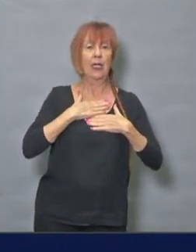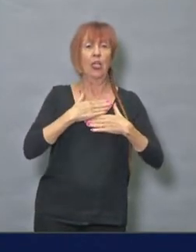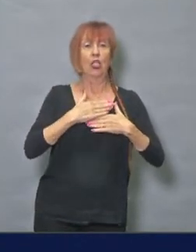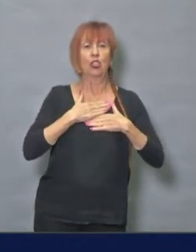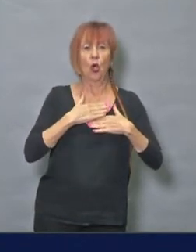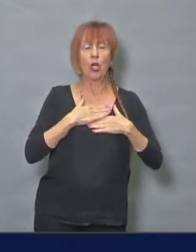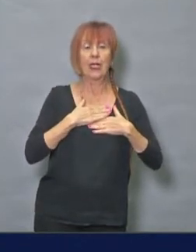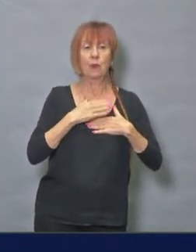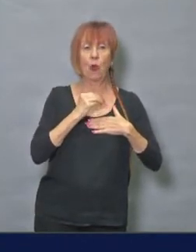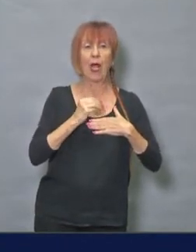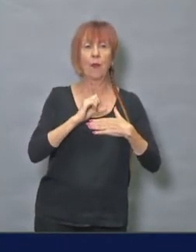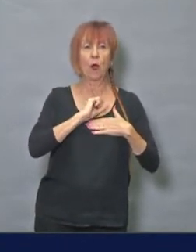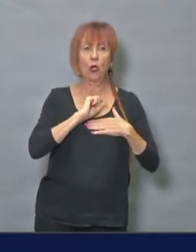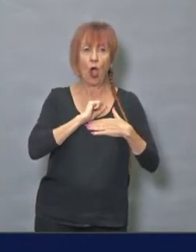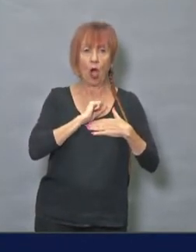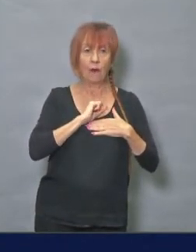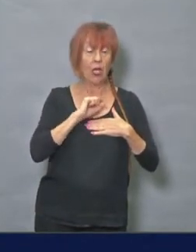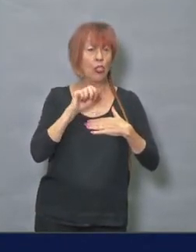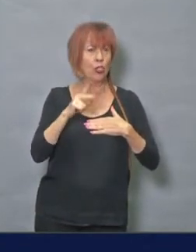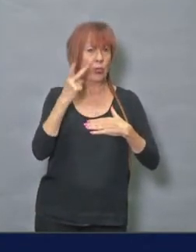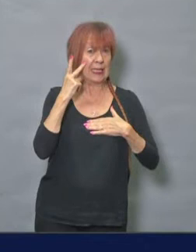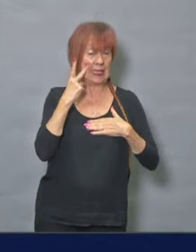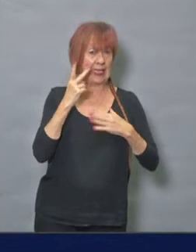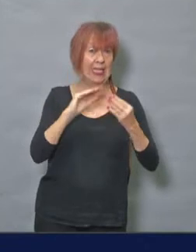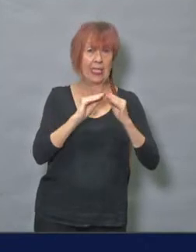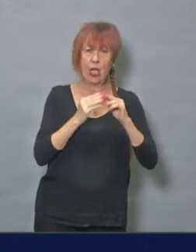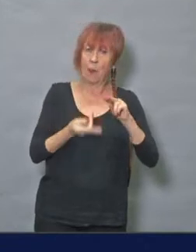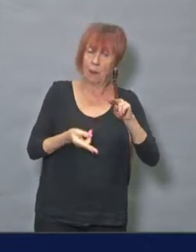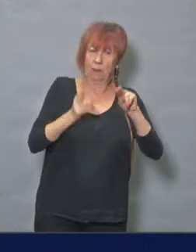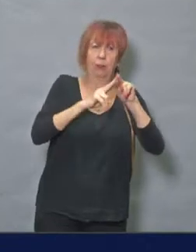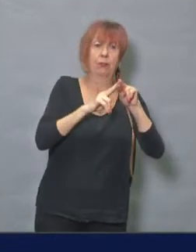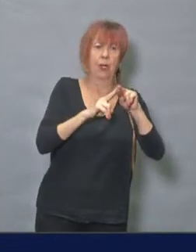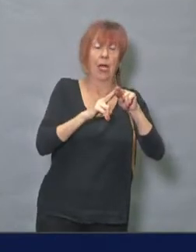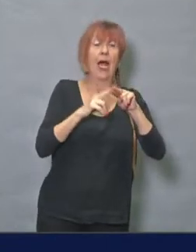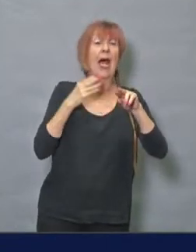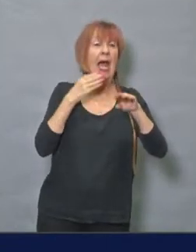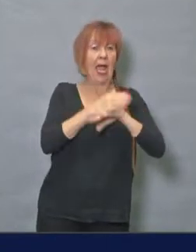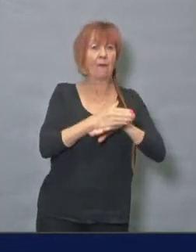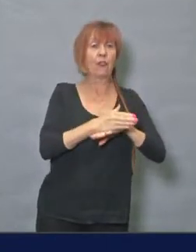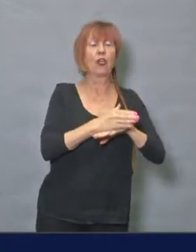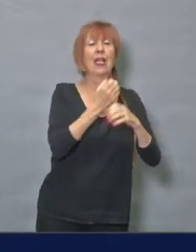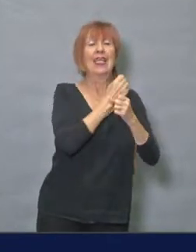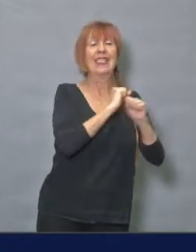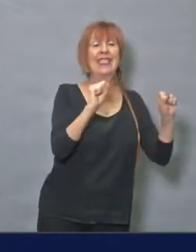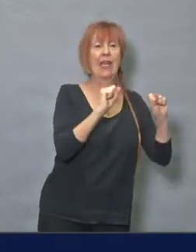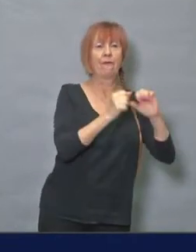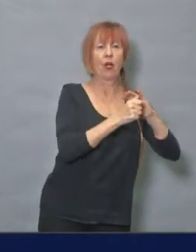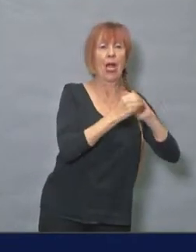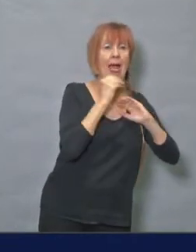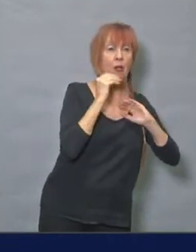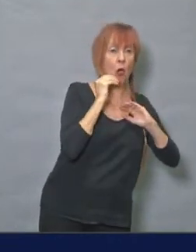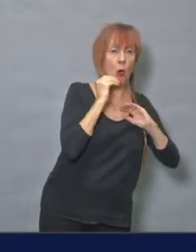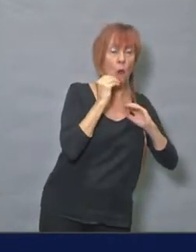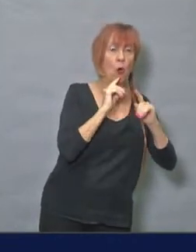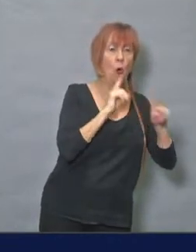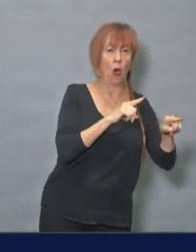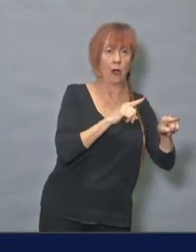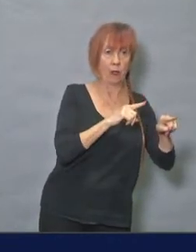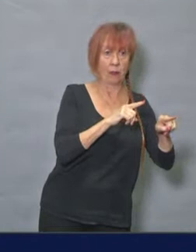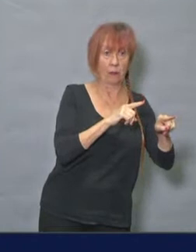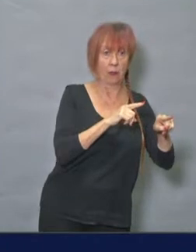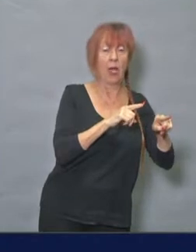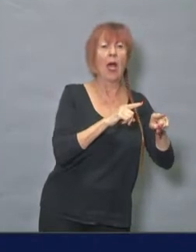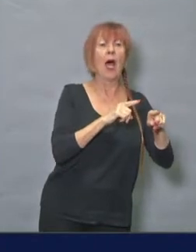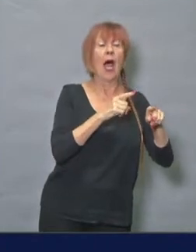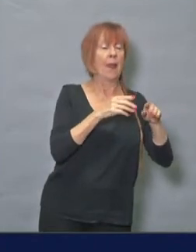number was higher immediately following the Safer at Home order, and then it declined sharply as people were in